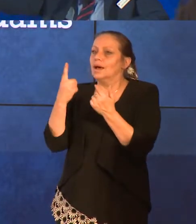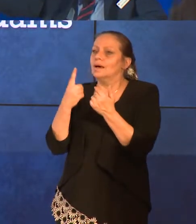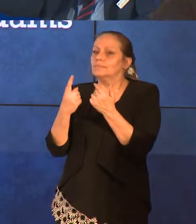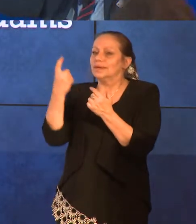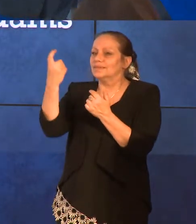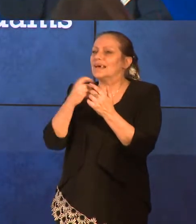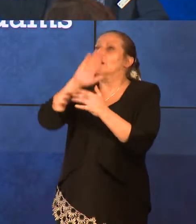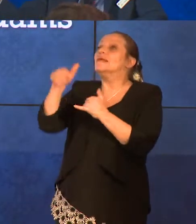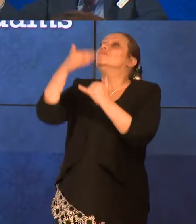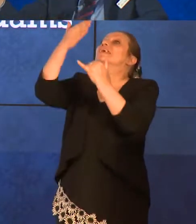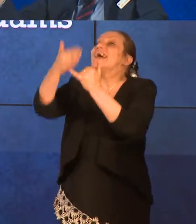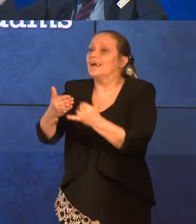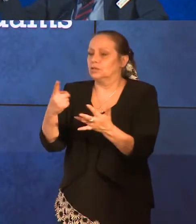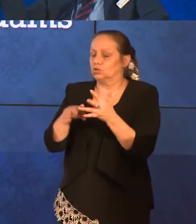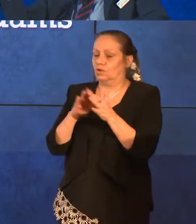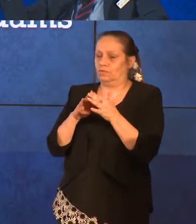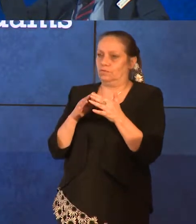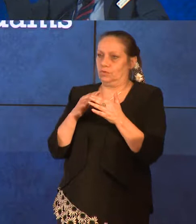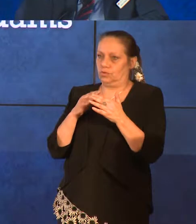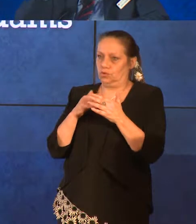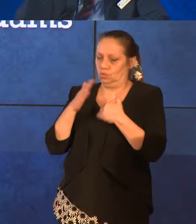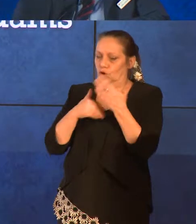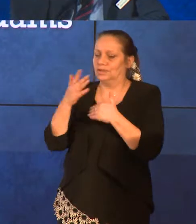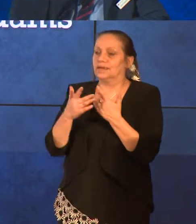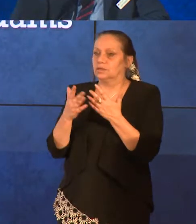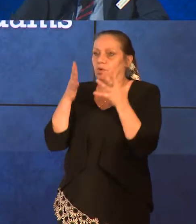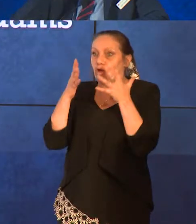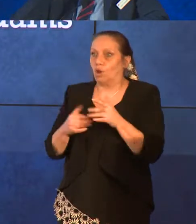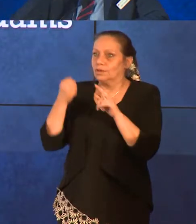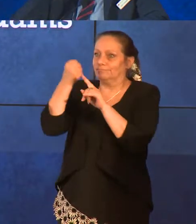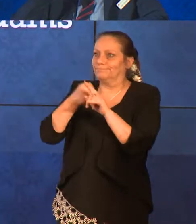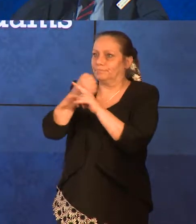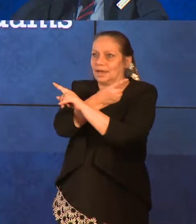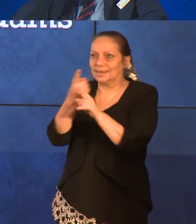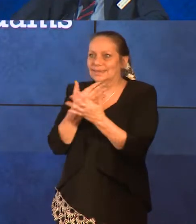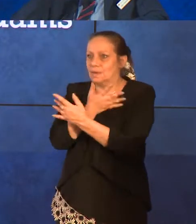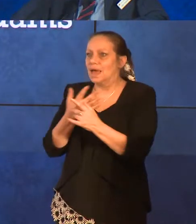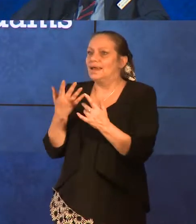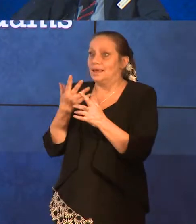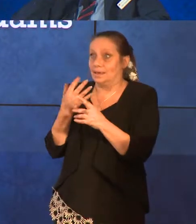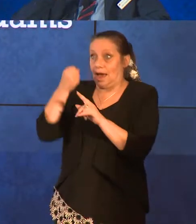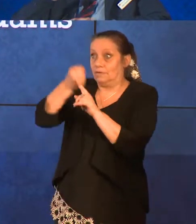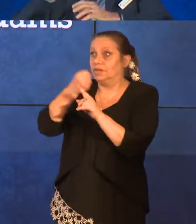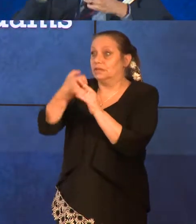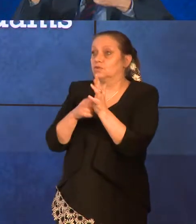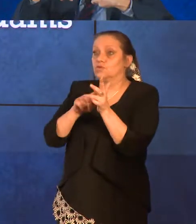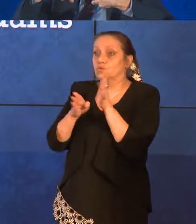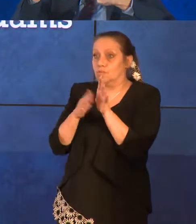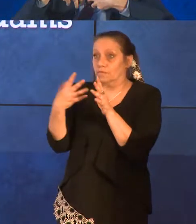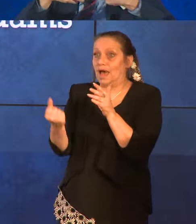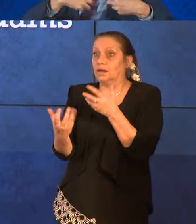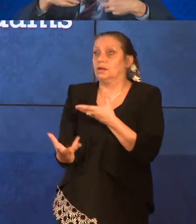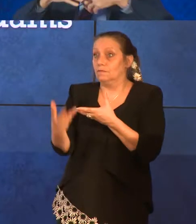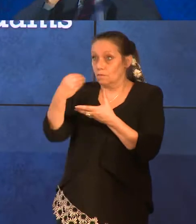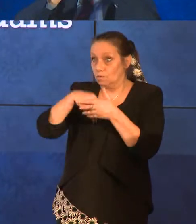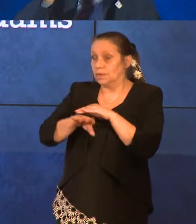the process after a lot of advocacy. And I can look around the room and I can see a number of advocates in the room who have had involvement with one or more of the people who